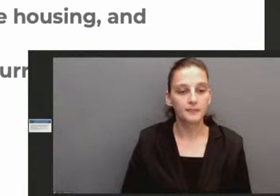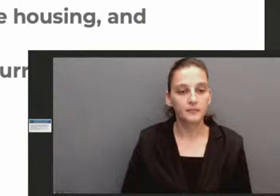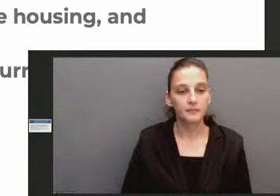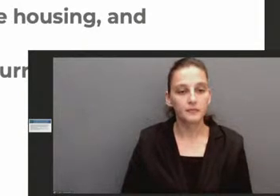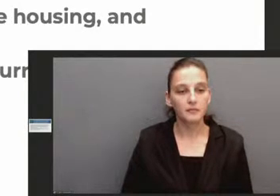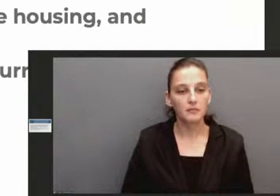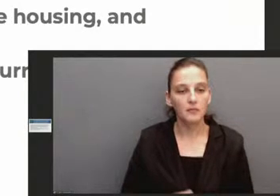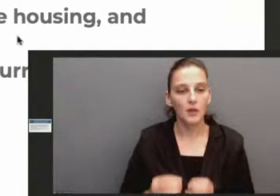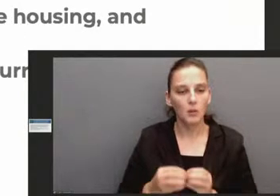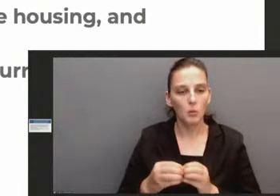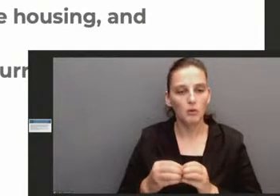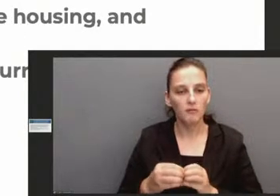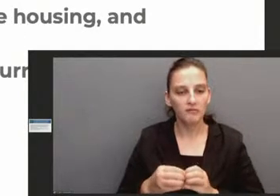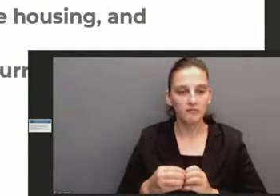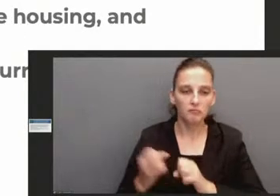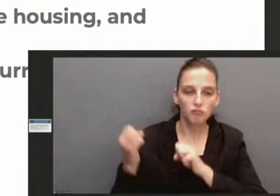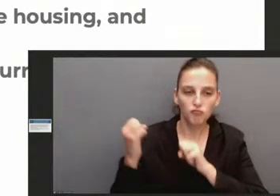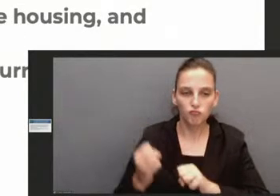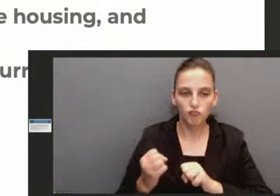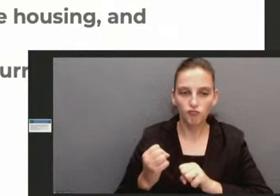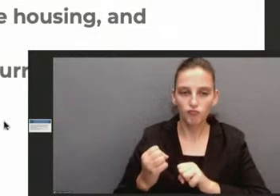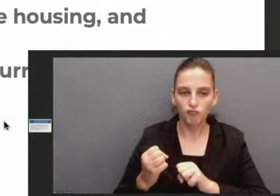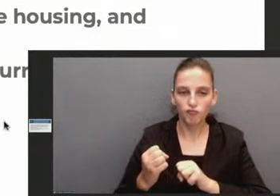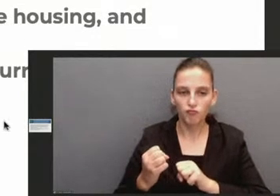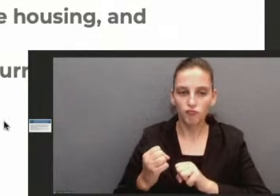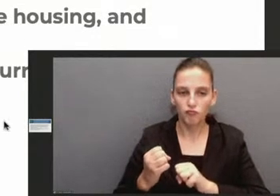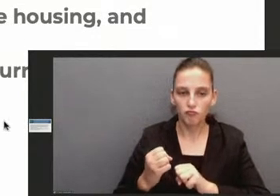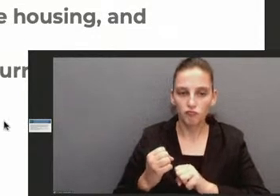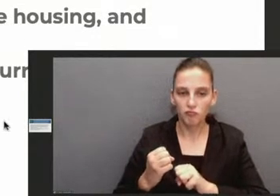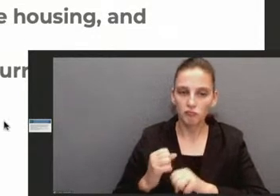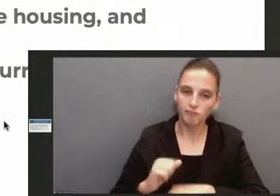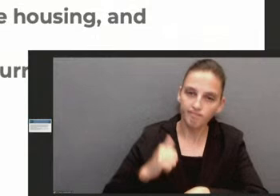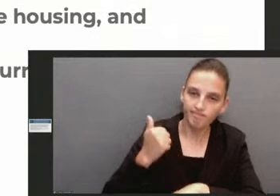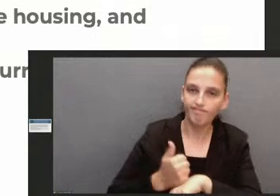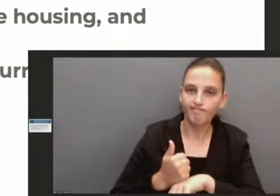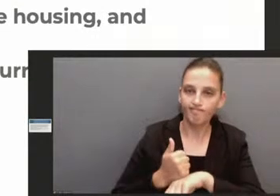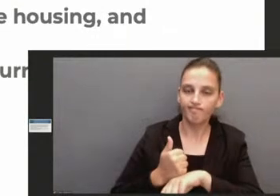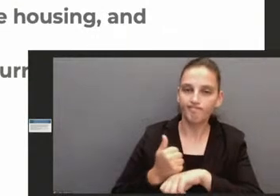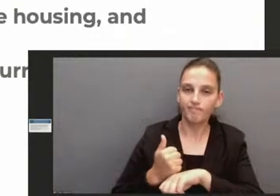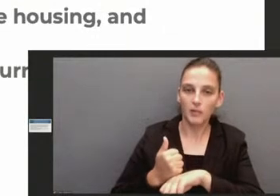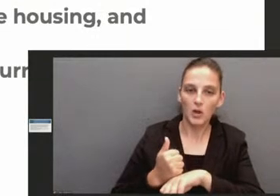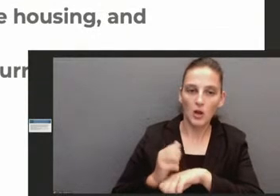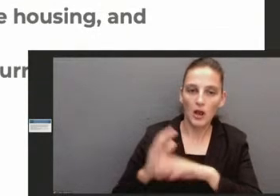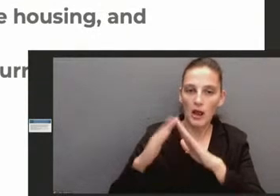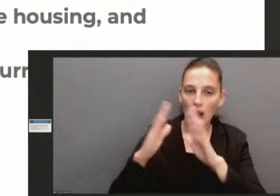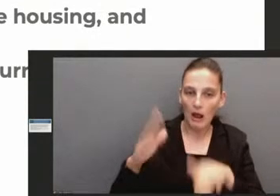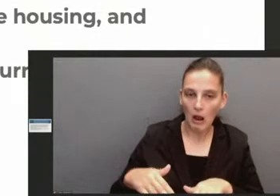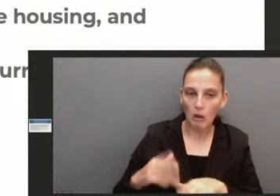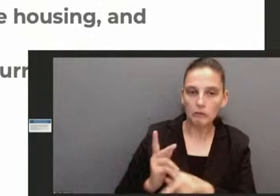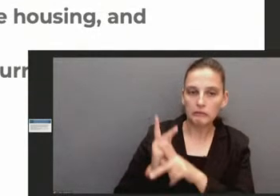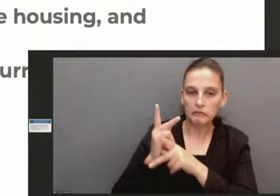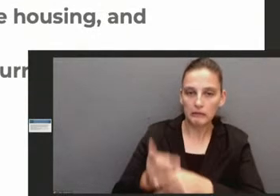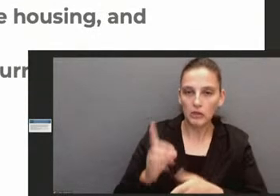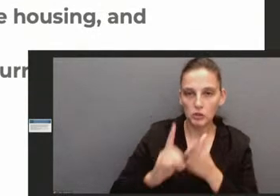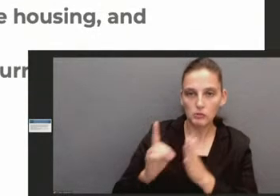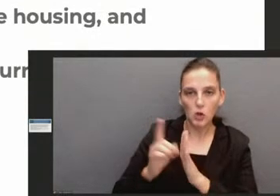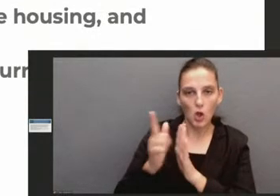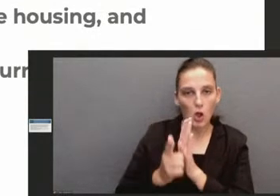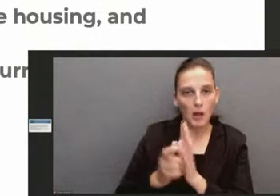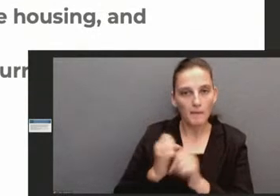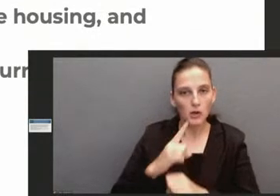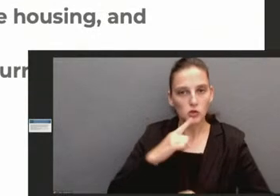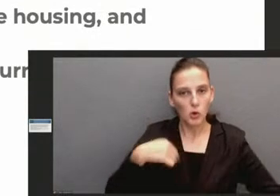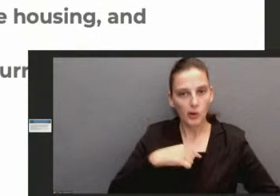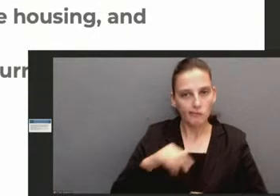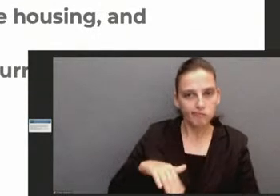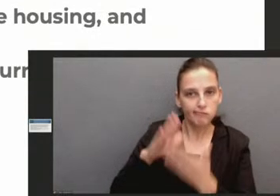strengthen enforcing housing and lending discrimination laws to make sure that we're addressing the discrimination that people may